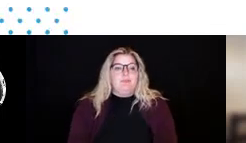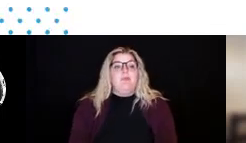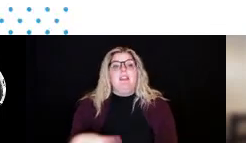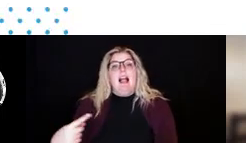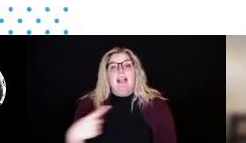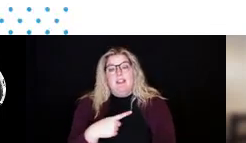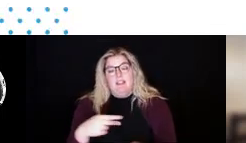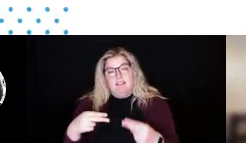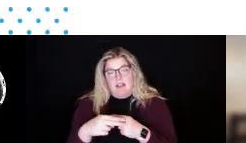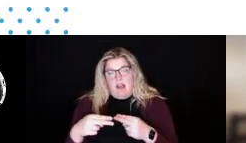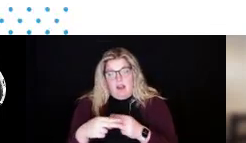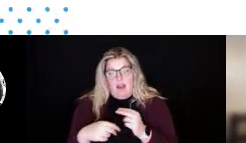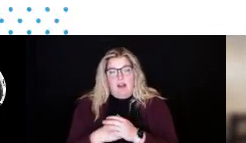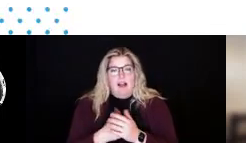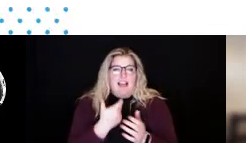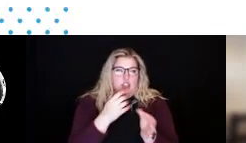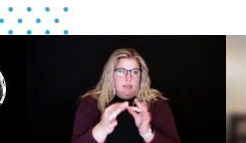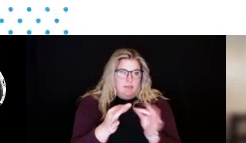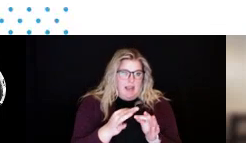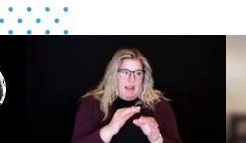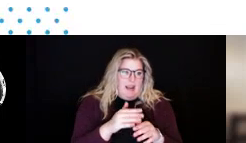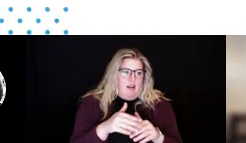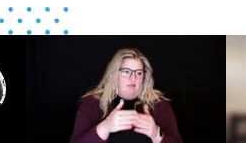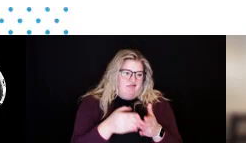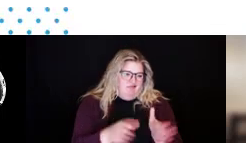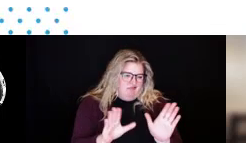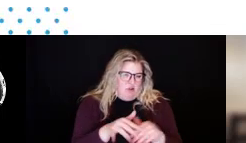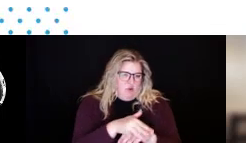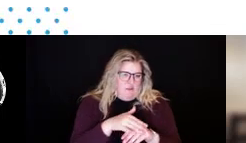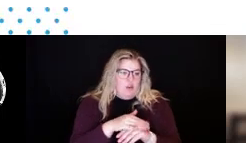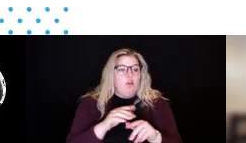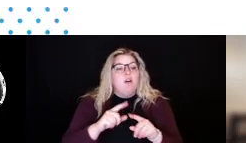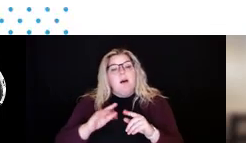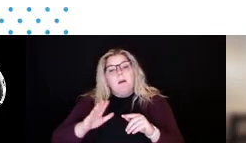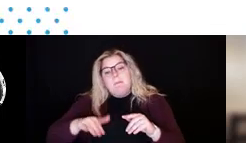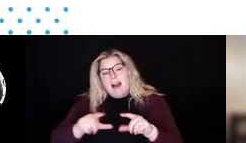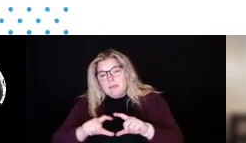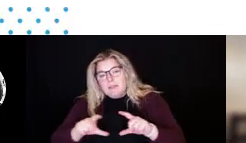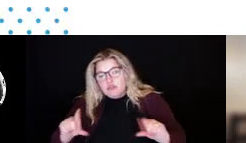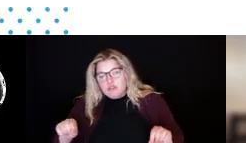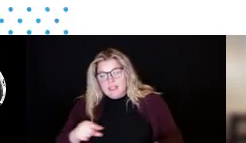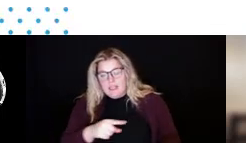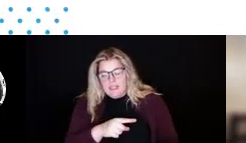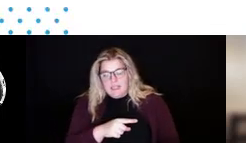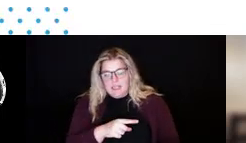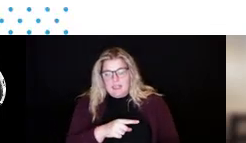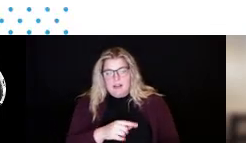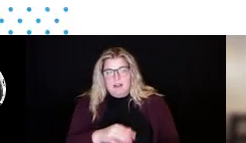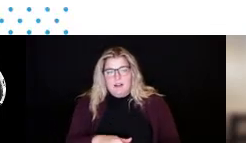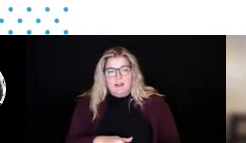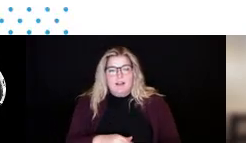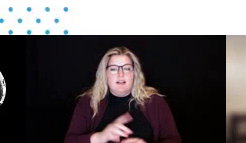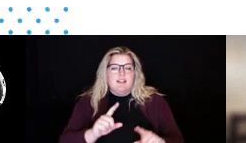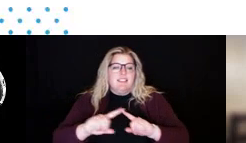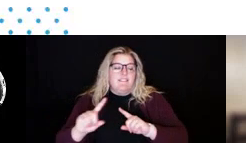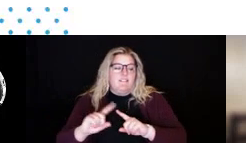addition to the overview that I just covered, we also have listed at the bottom of the screen a handful